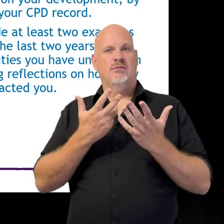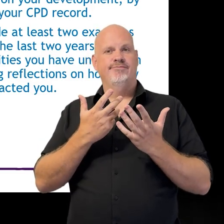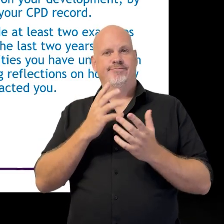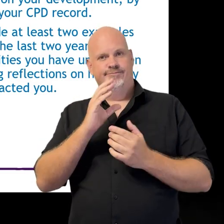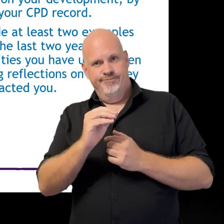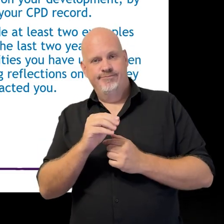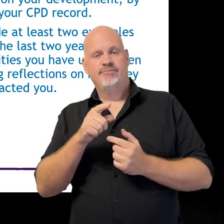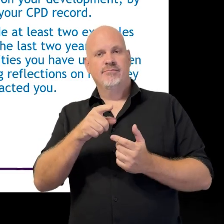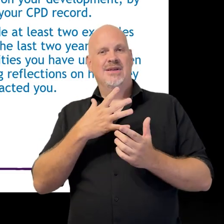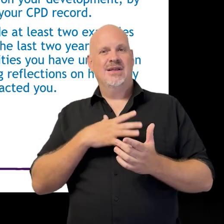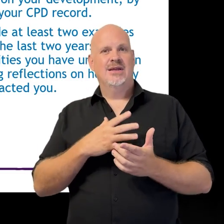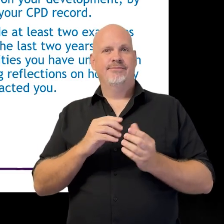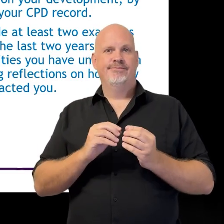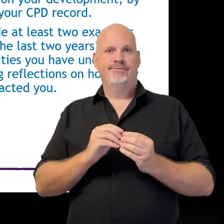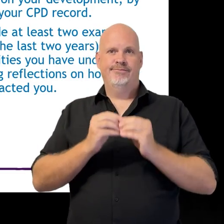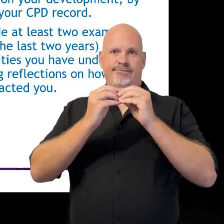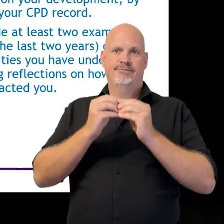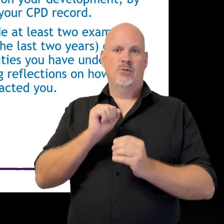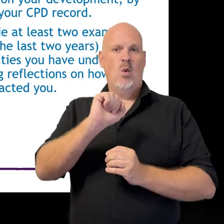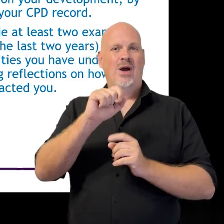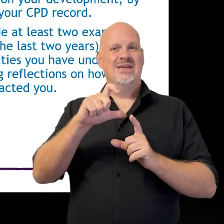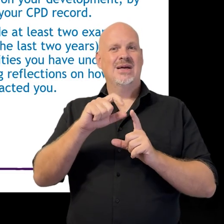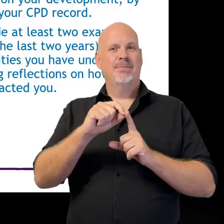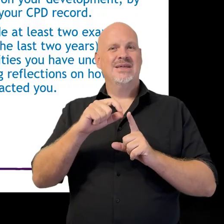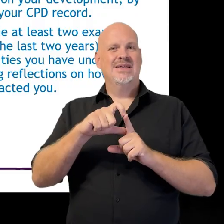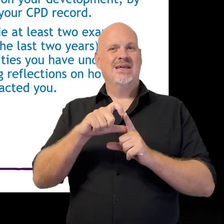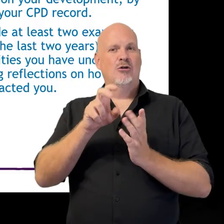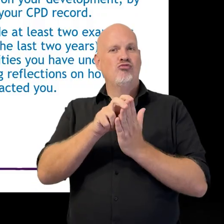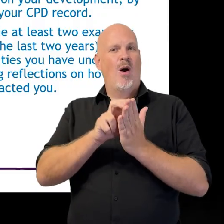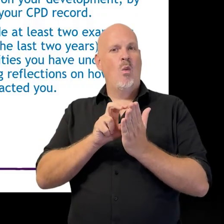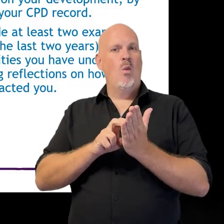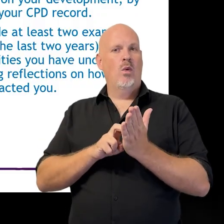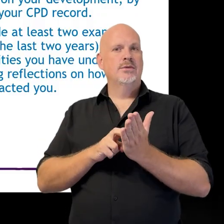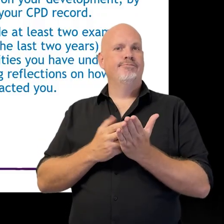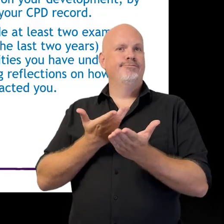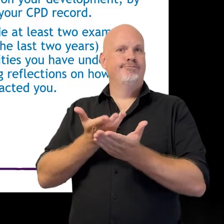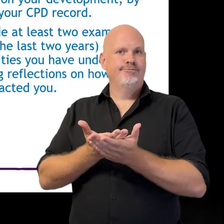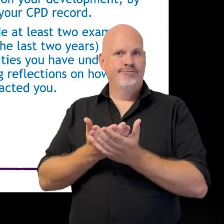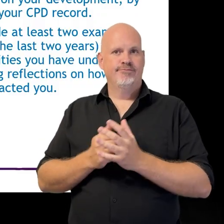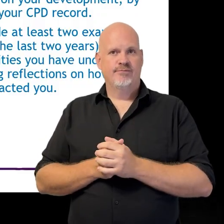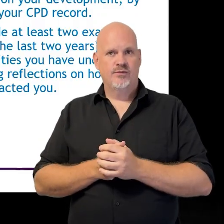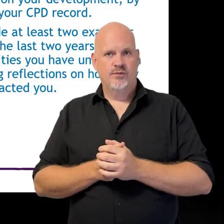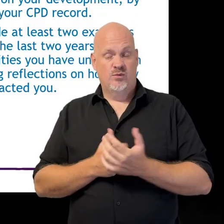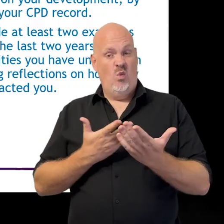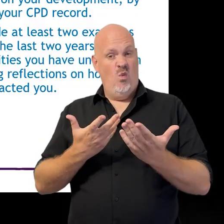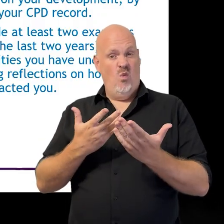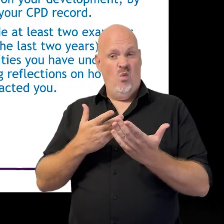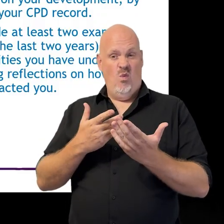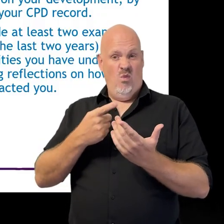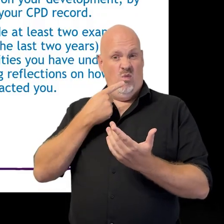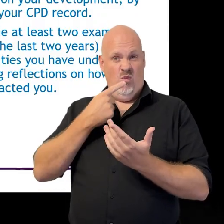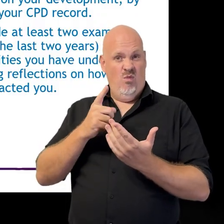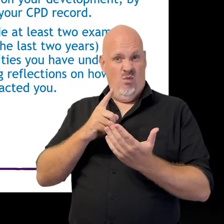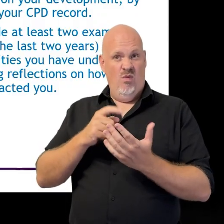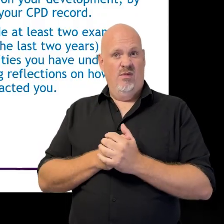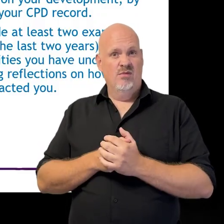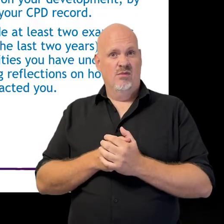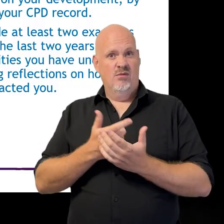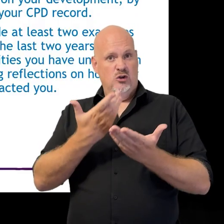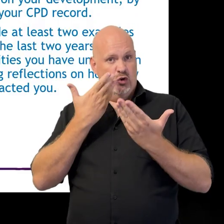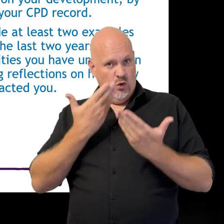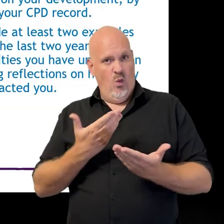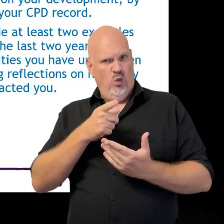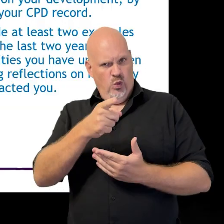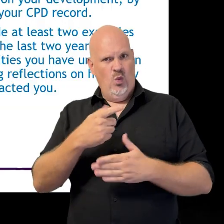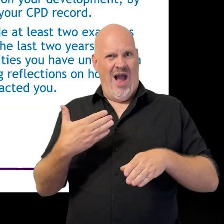record. So the instruction actually reads, finally, show us that you actively